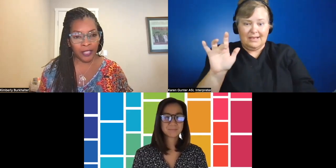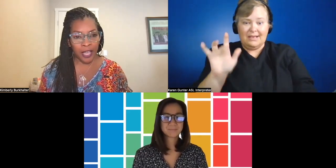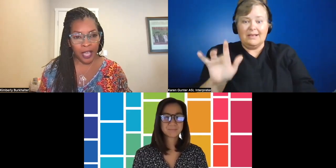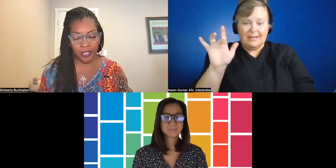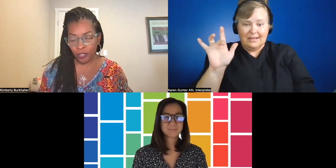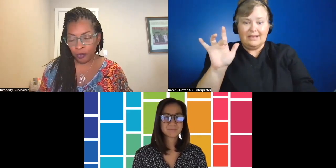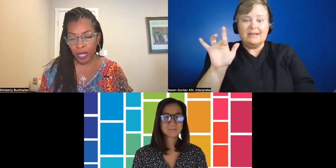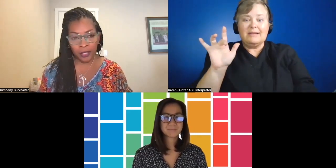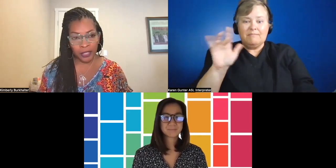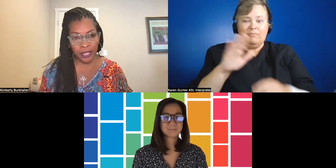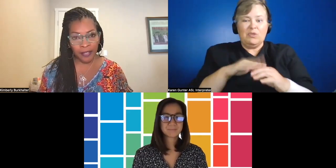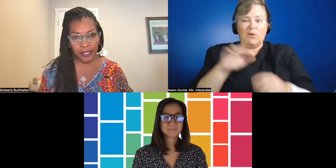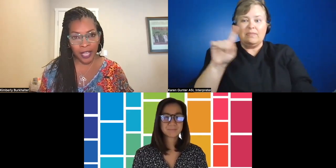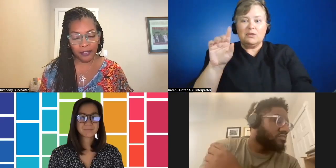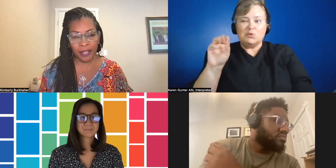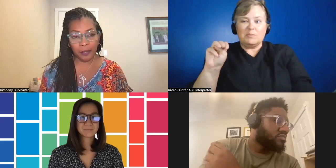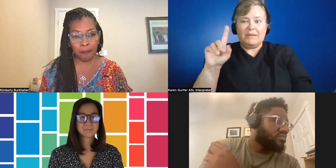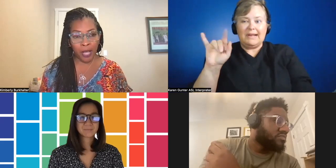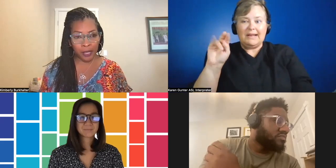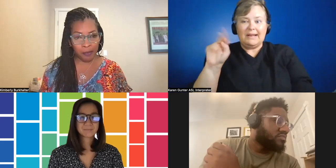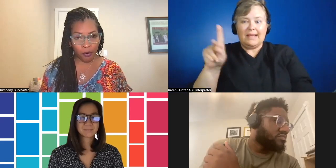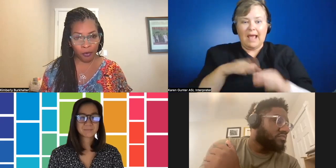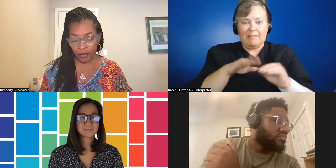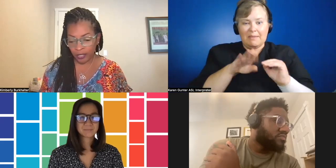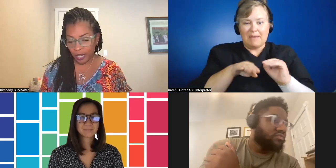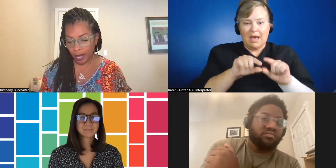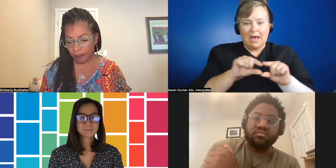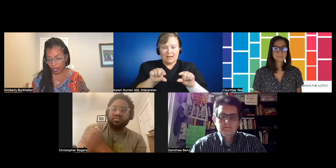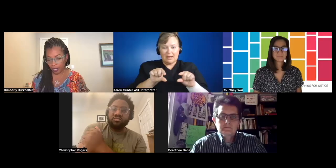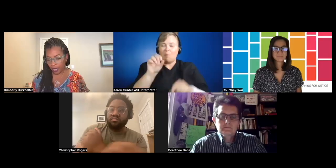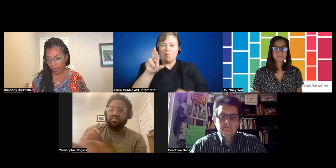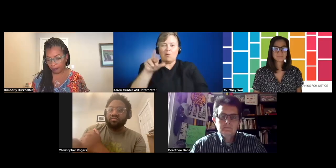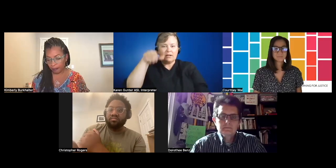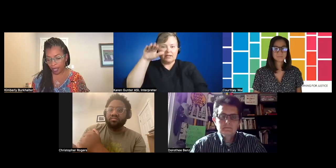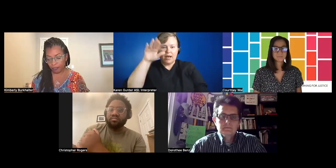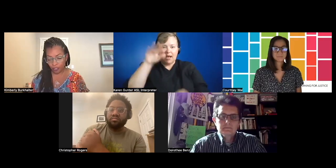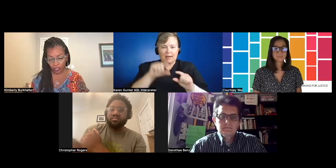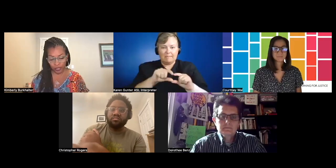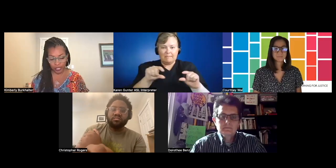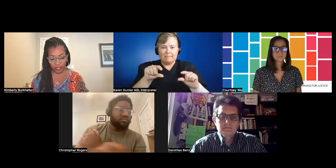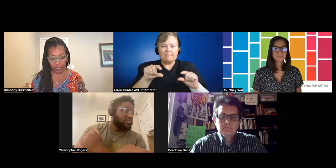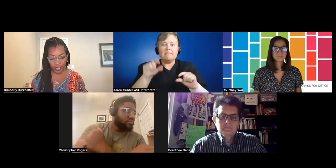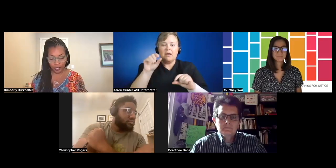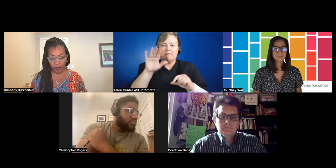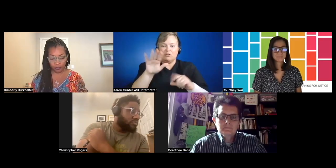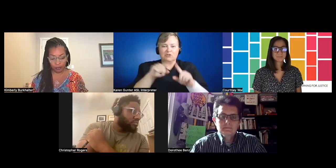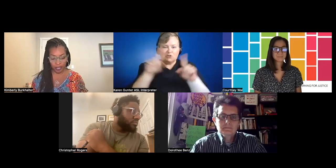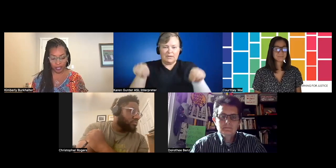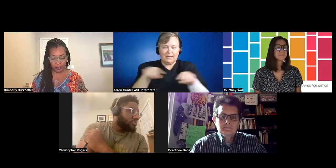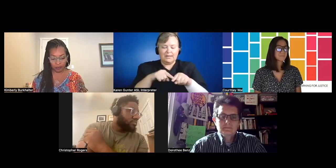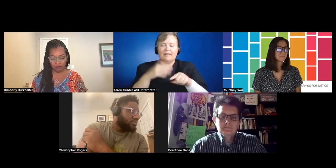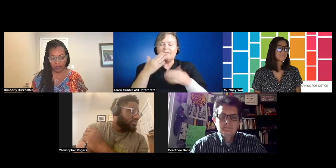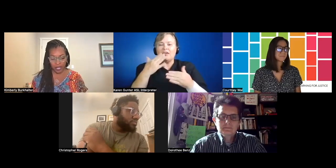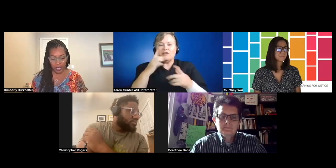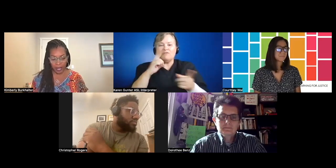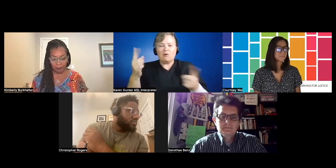on the Zoom link that's either at the bottom or the top of your screen. So thank you all for being